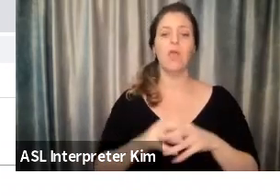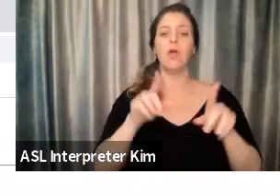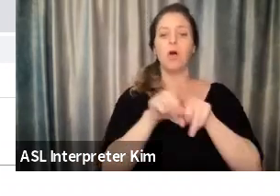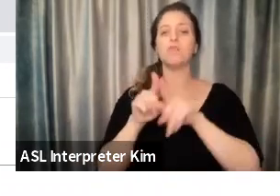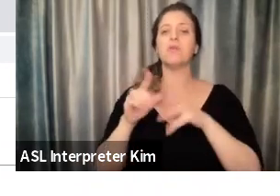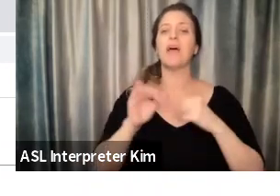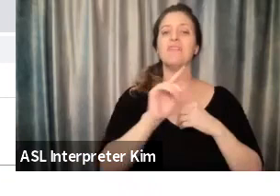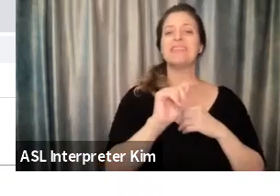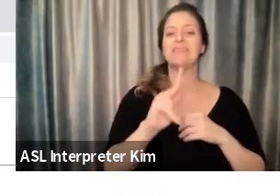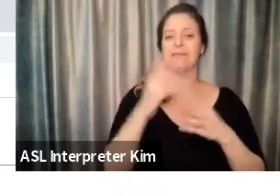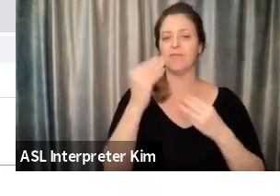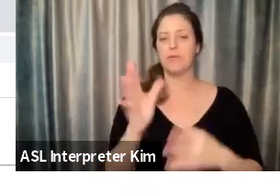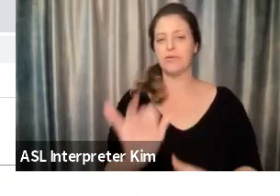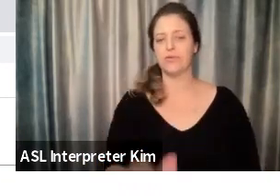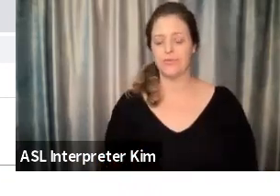as well.